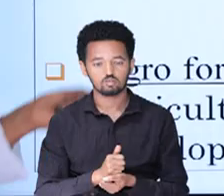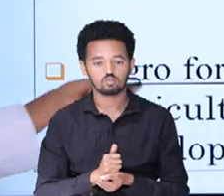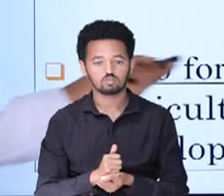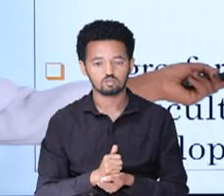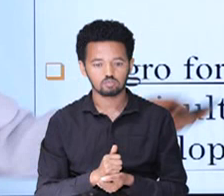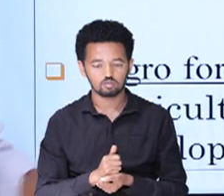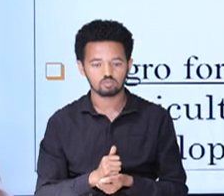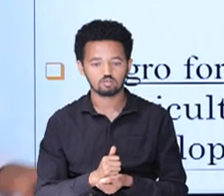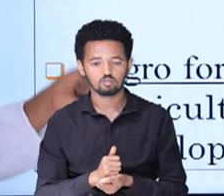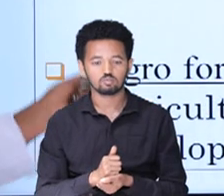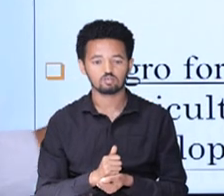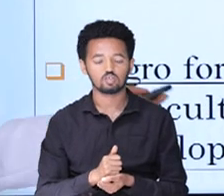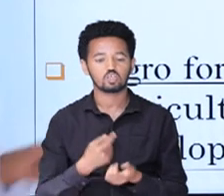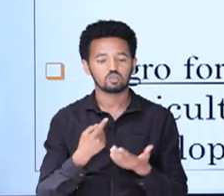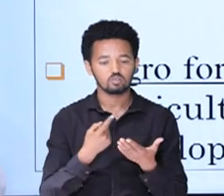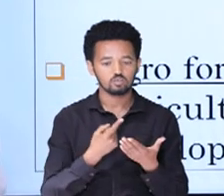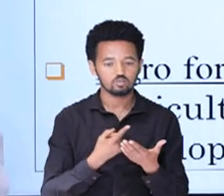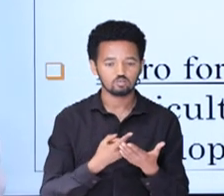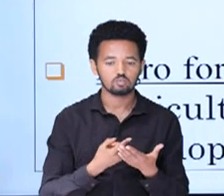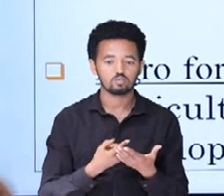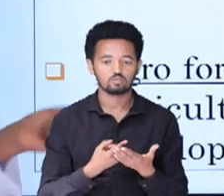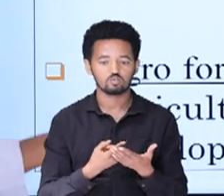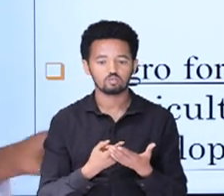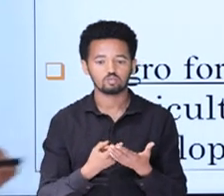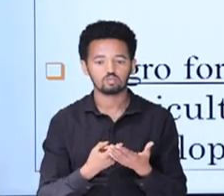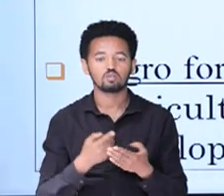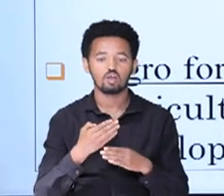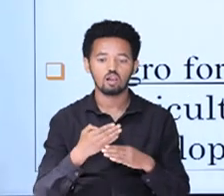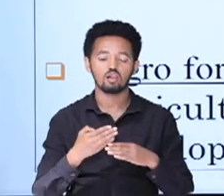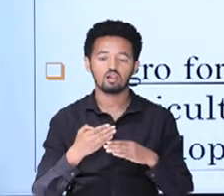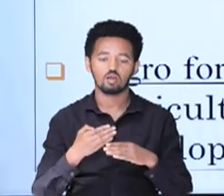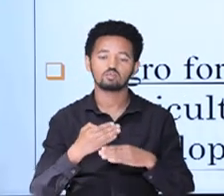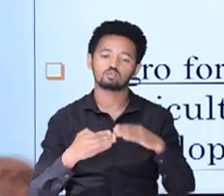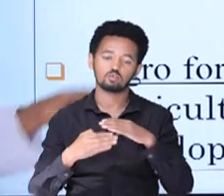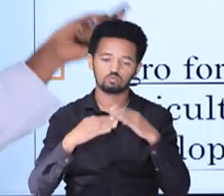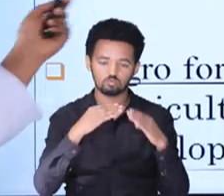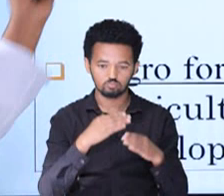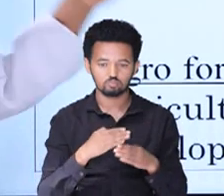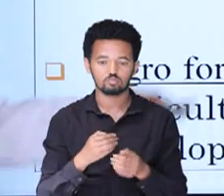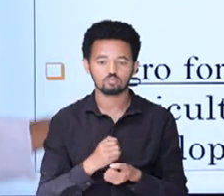agroforestry. Agroforestry is association of agriculture with forest development.